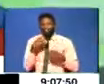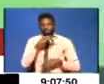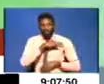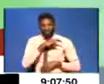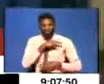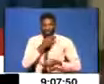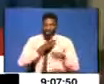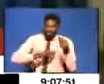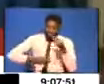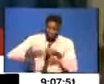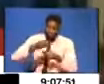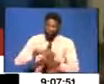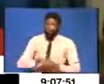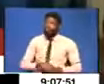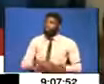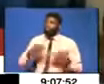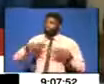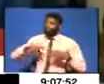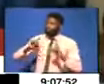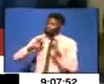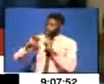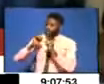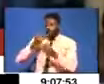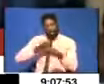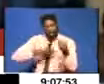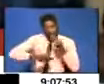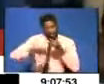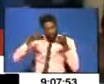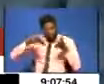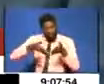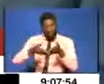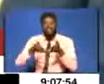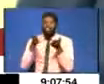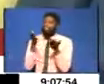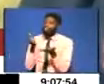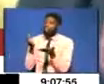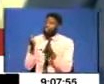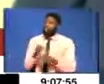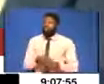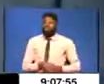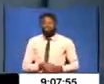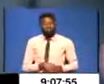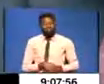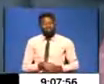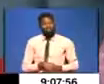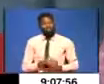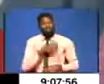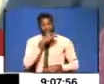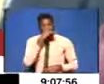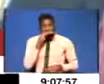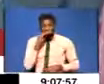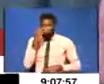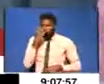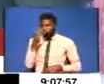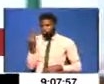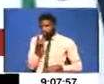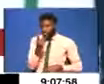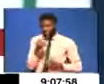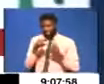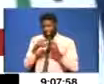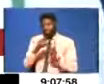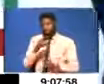this hall today. The looming pact between Mudavadi and Ruto can be traced to mid-2021 when the ANC party